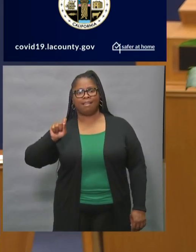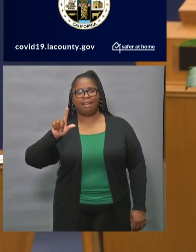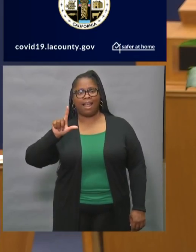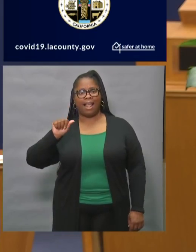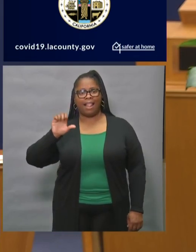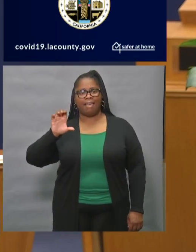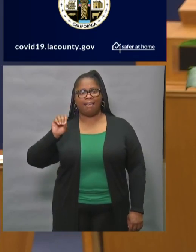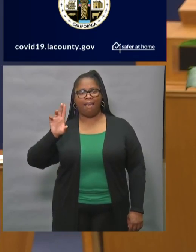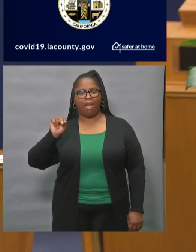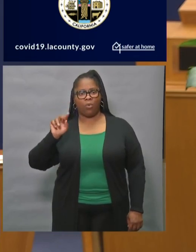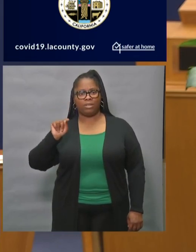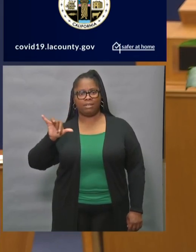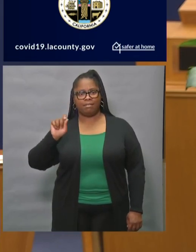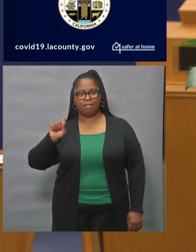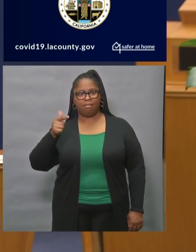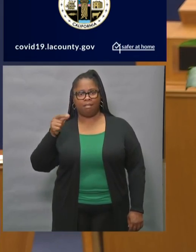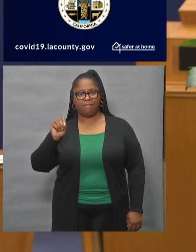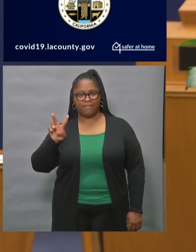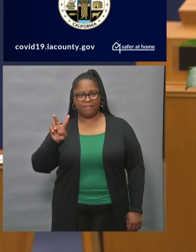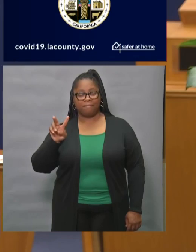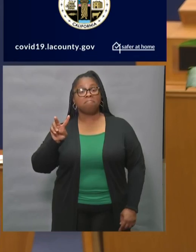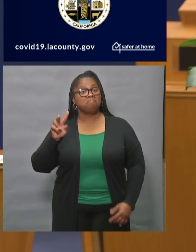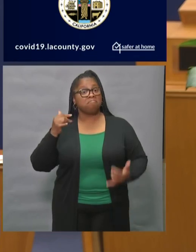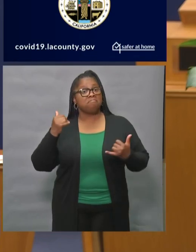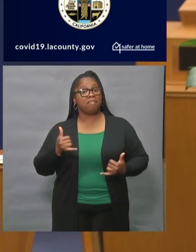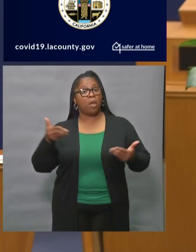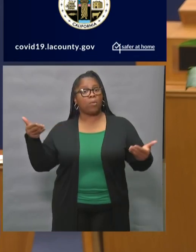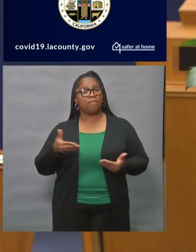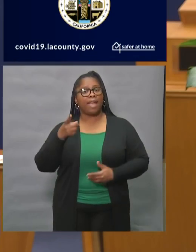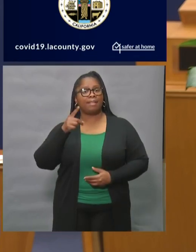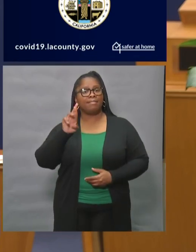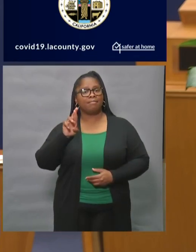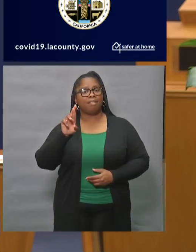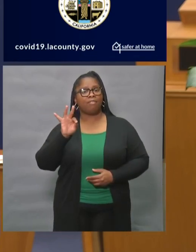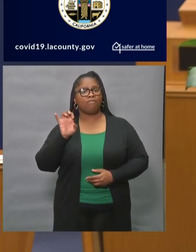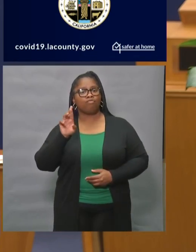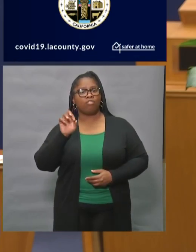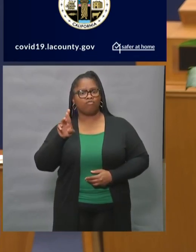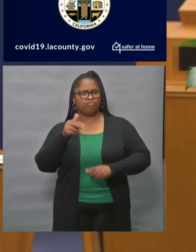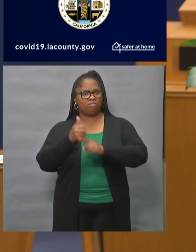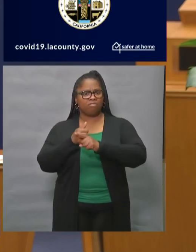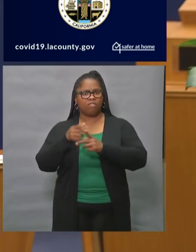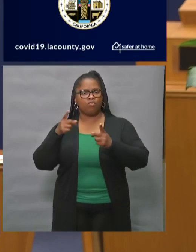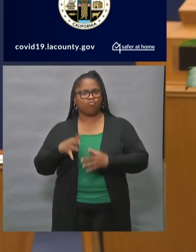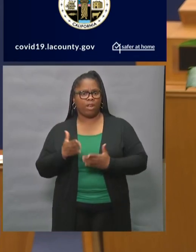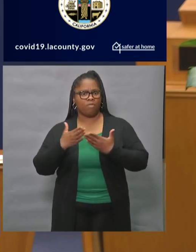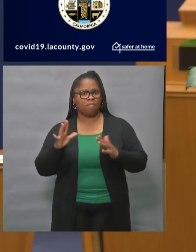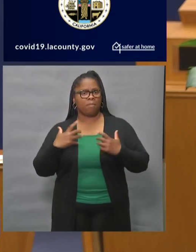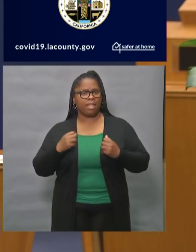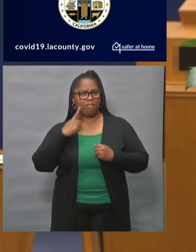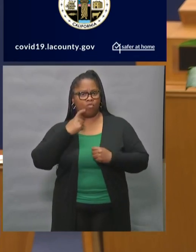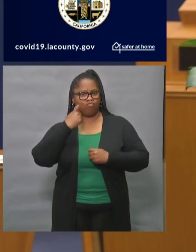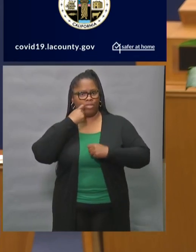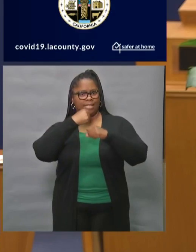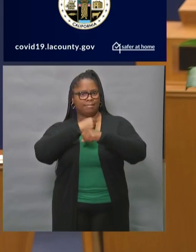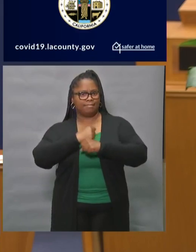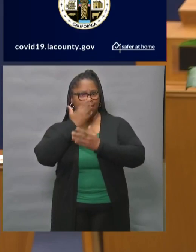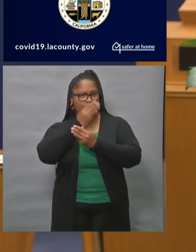covid19.lacounty.gov. And with that, I would now like to invite Dr. Barbara Ferrer up, our Director of Public Health, to give you the latest numbers. Thank